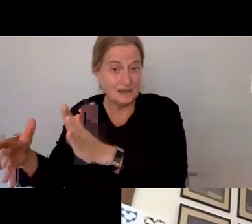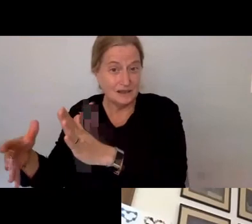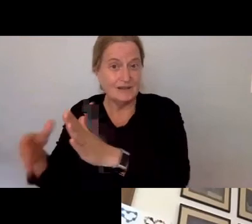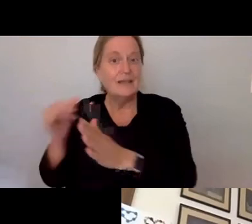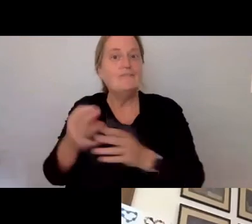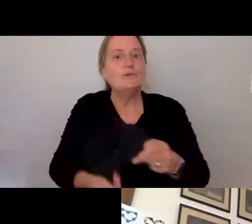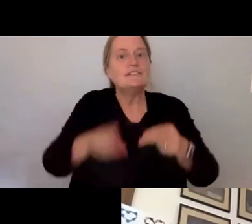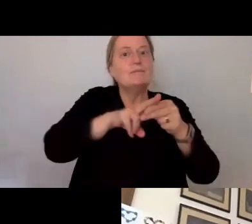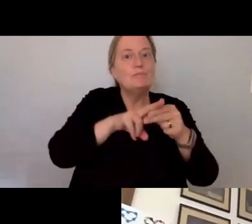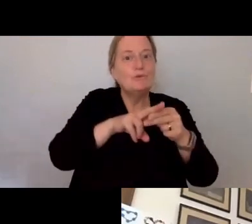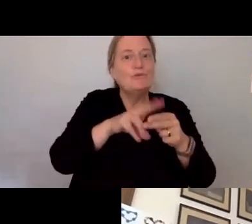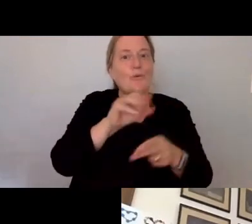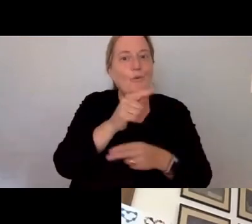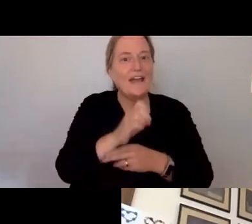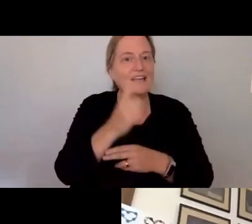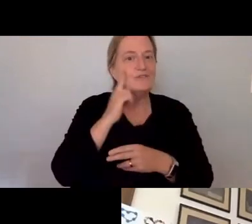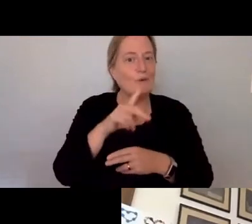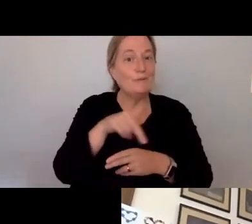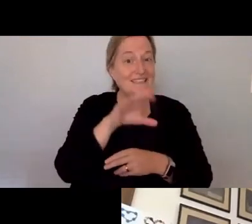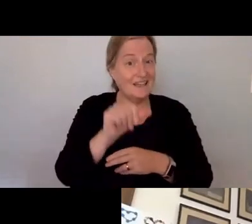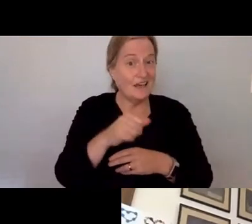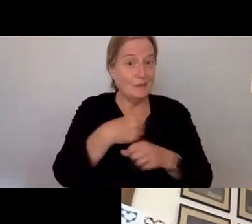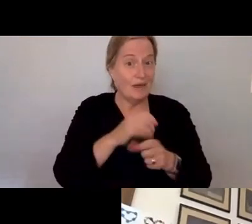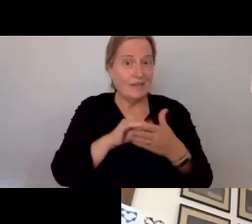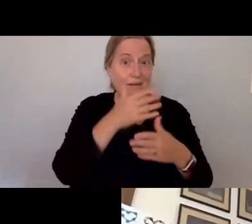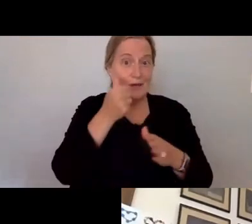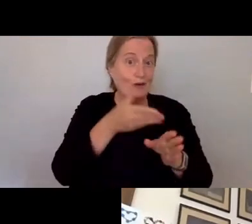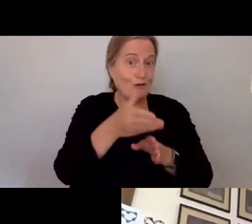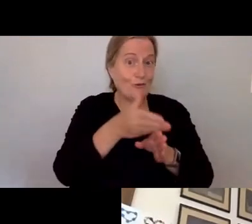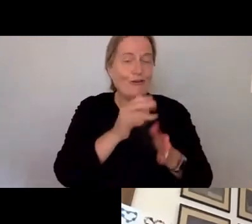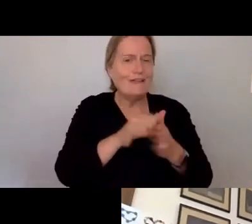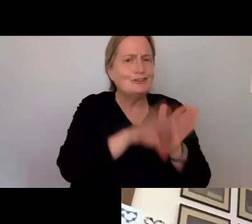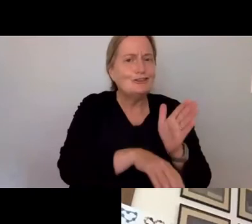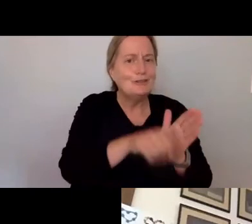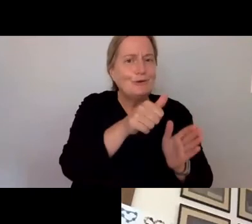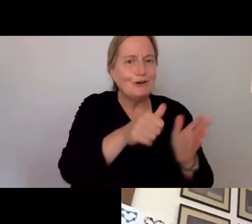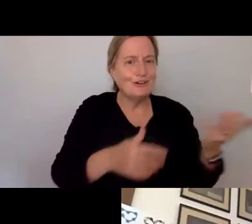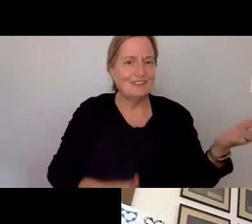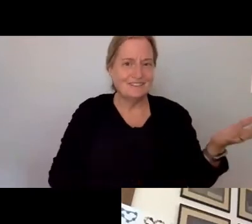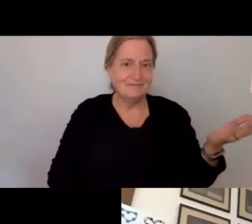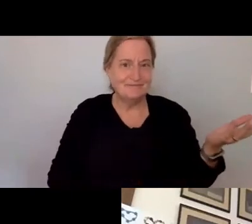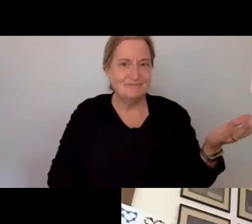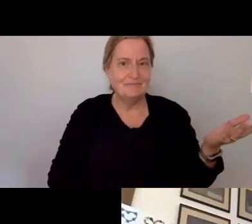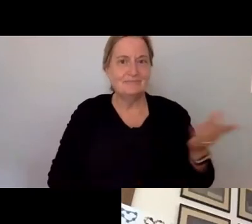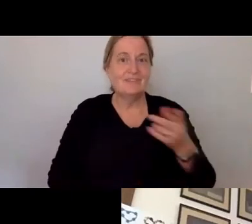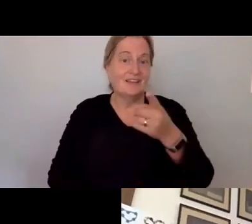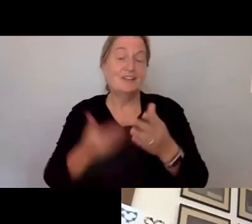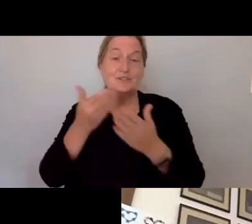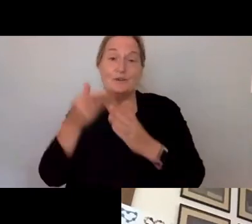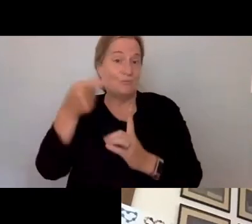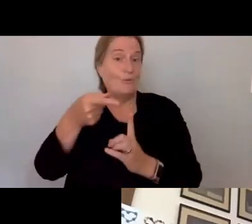explain the problem with that. So if these individuals aren't served well, they're going to wind up somewhere. We don't usually get